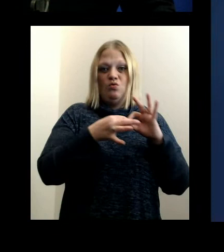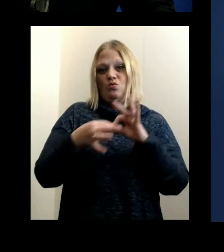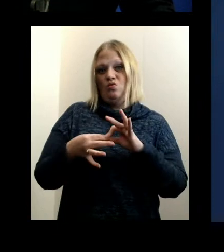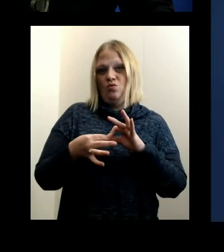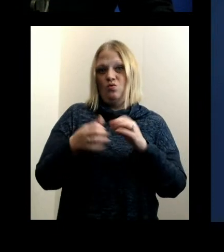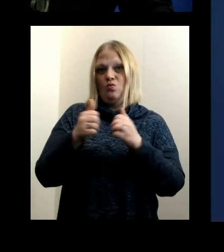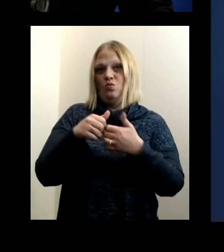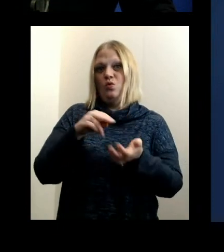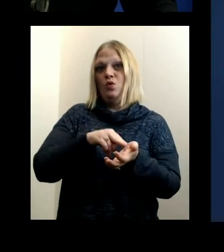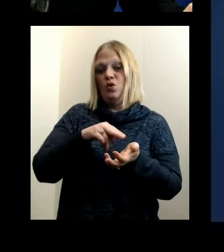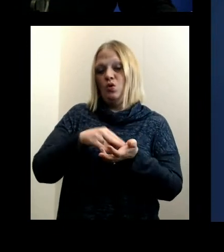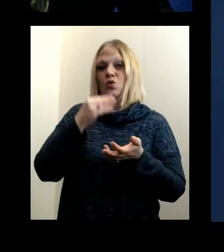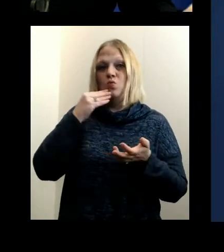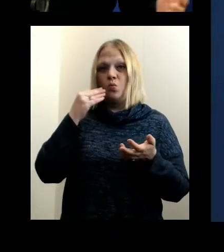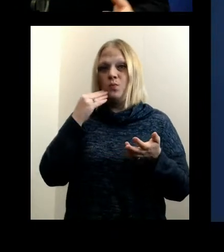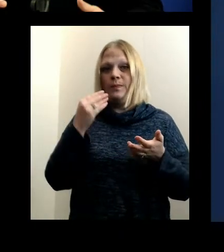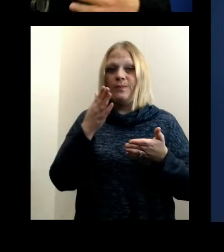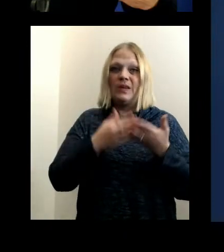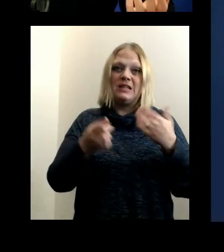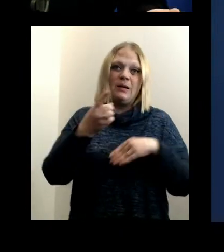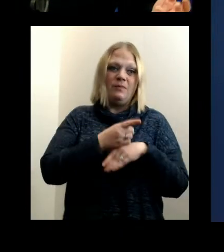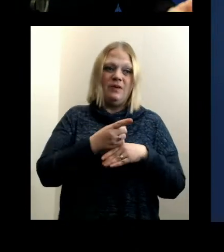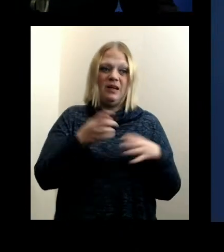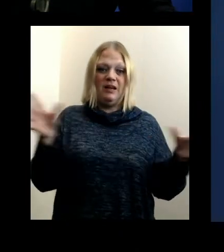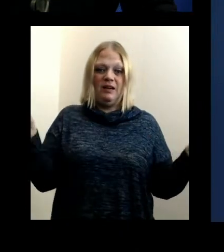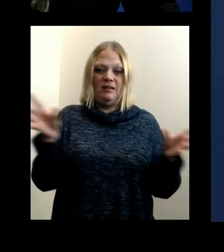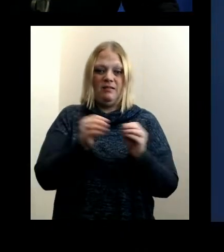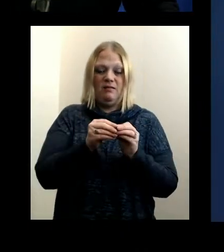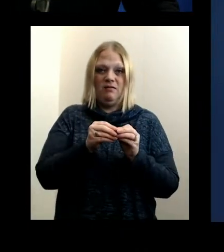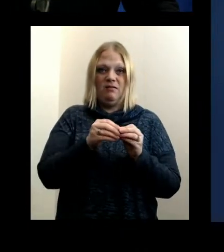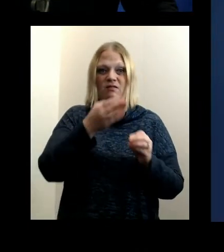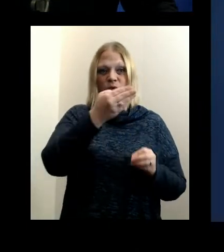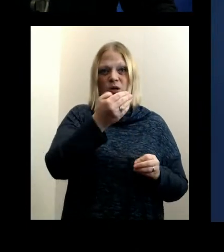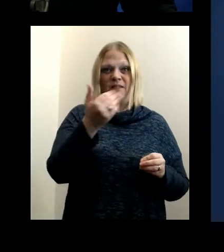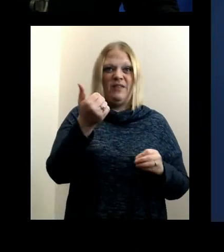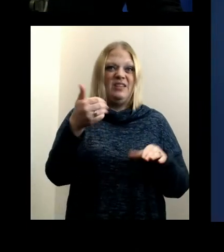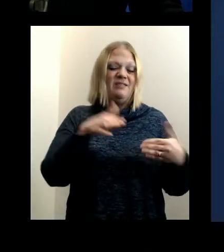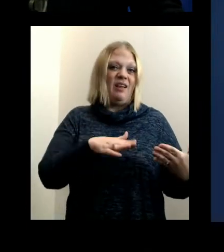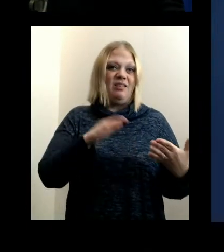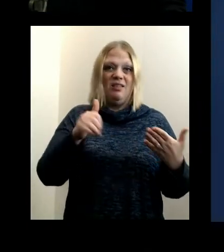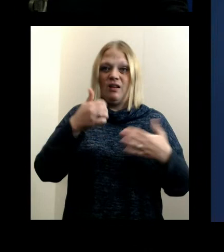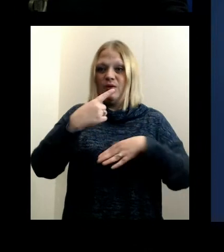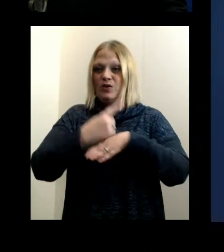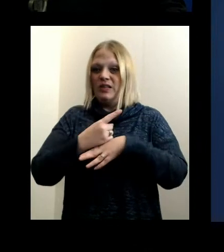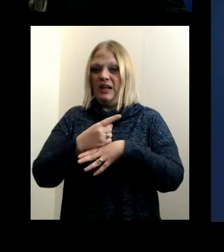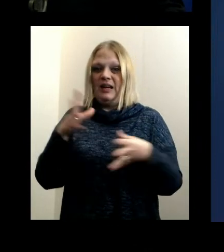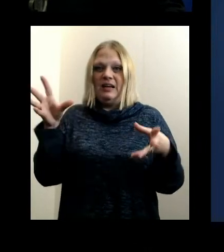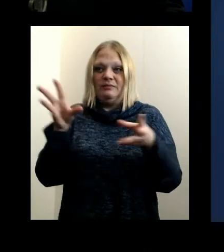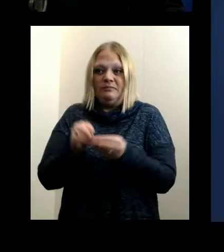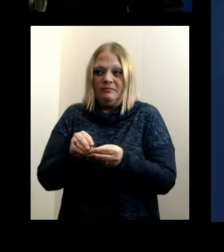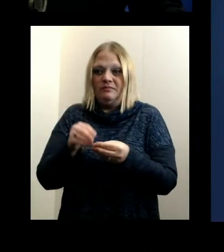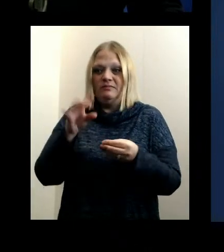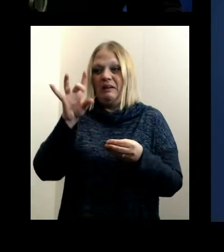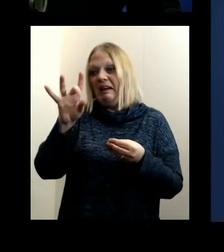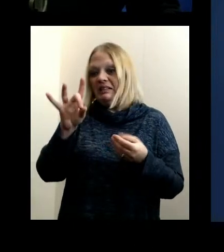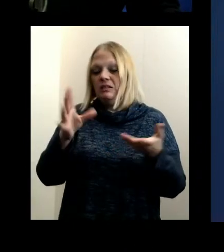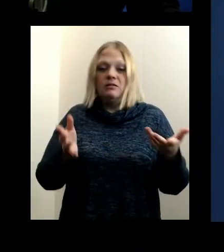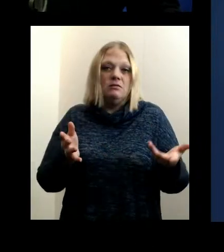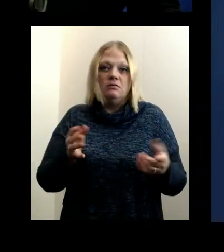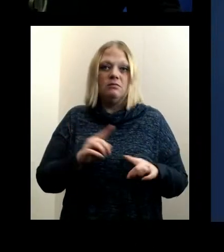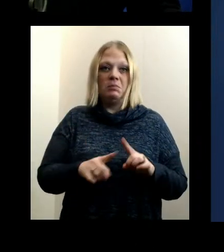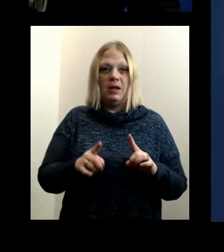associated with nursing home deaths. Some days you might have a combined 14, 15 deaths. Other days you may have a combined 8 deaths.